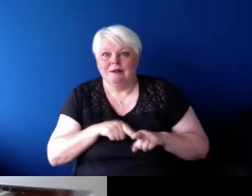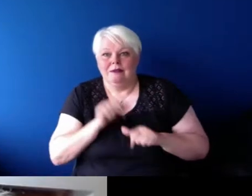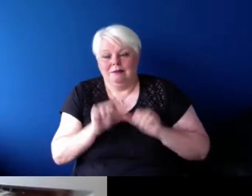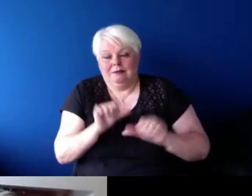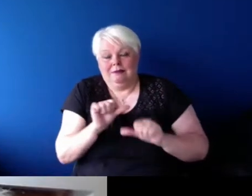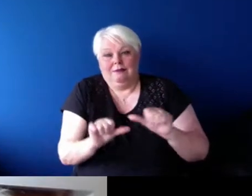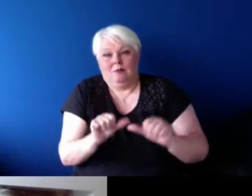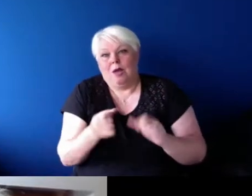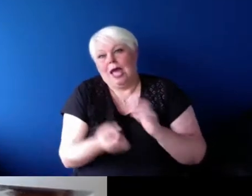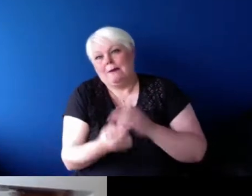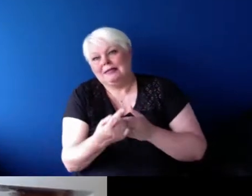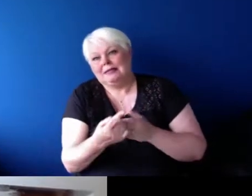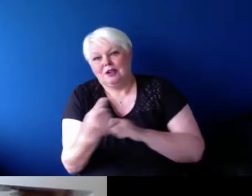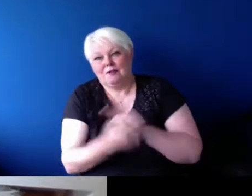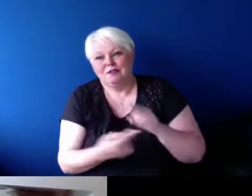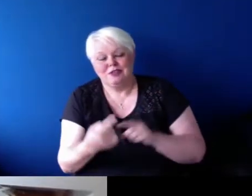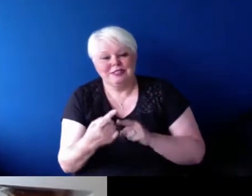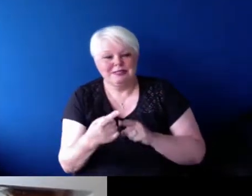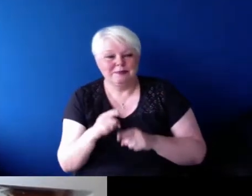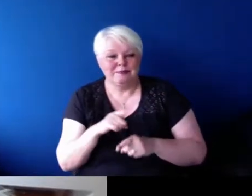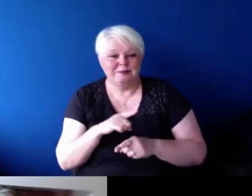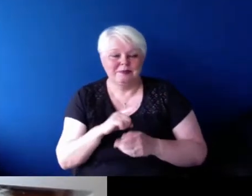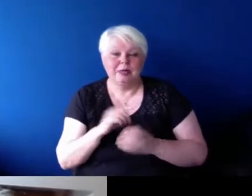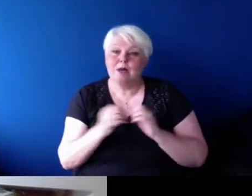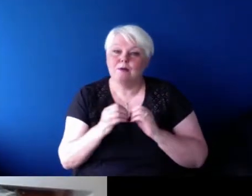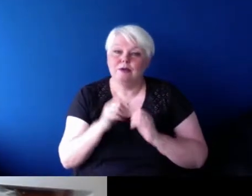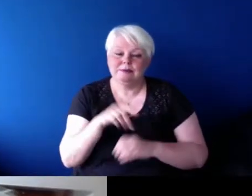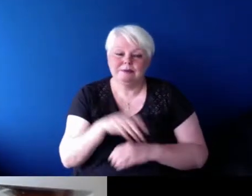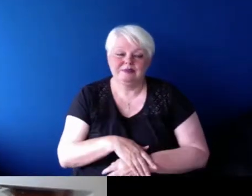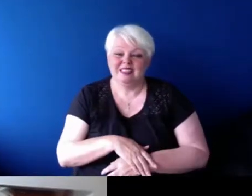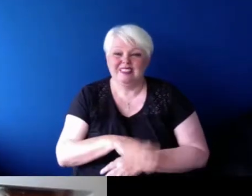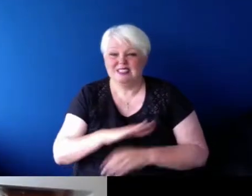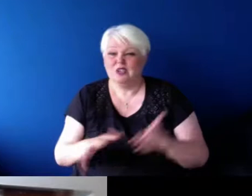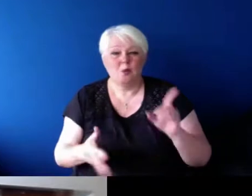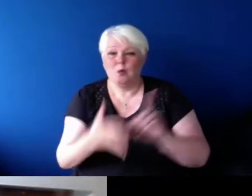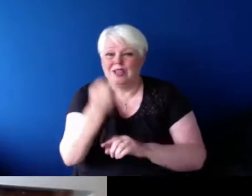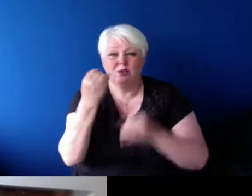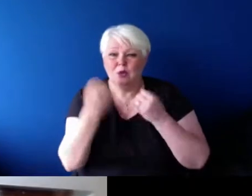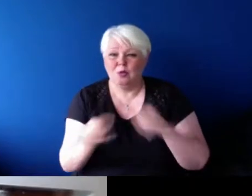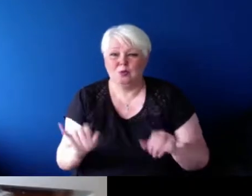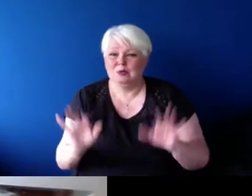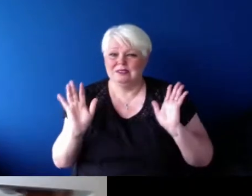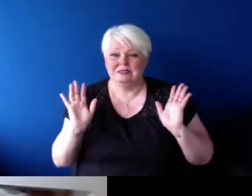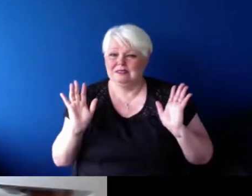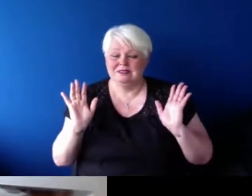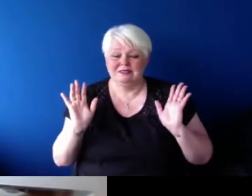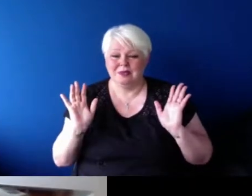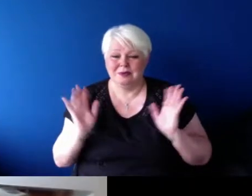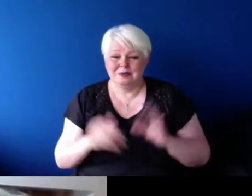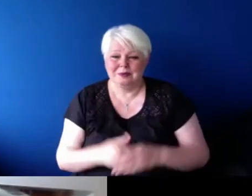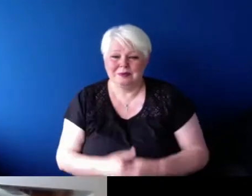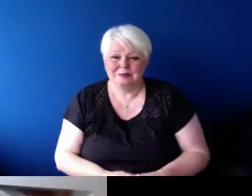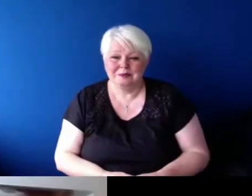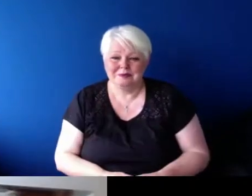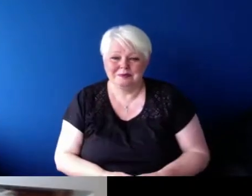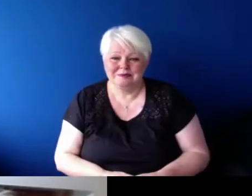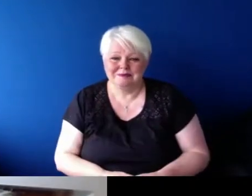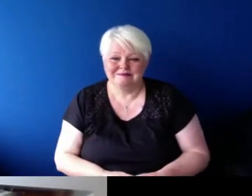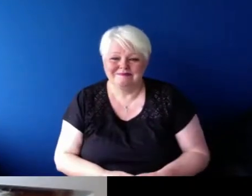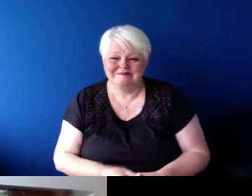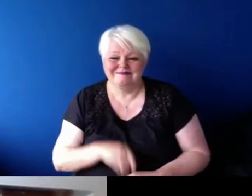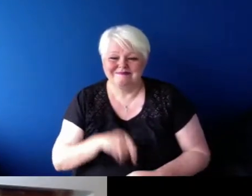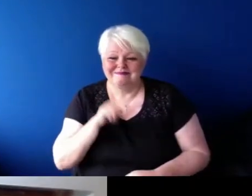conference. I mean, it will be, and there are no winners and losers in this, in a sense, because there will be